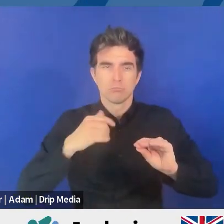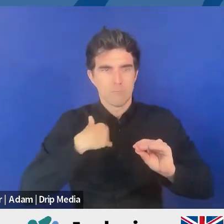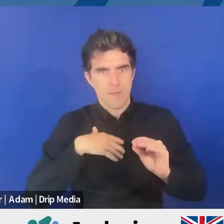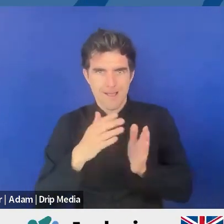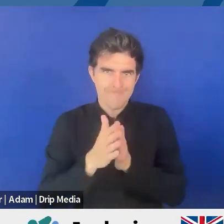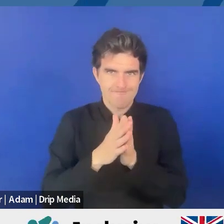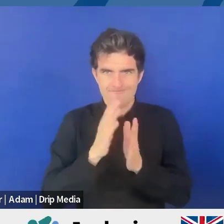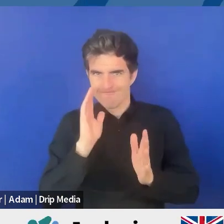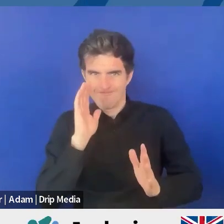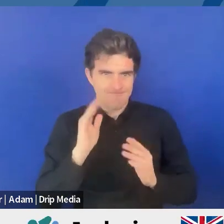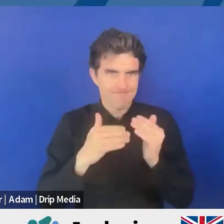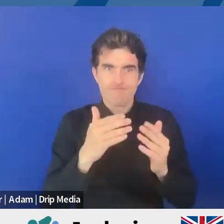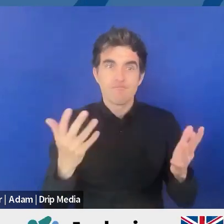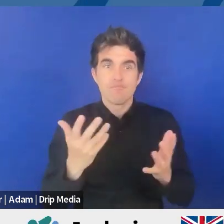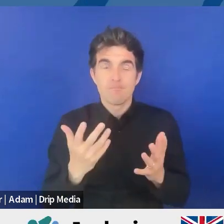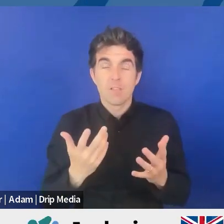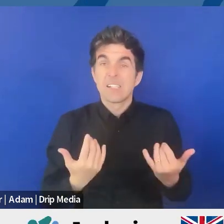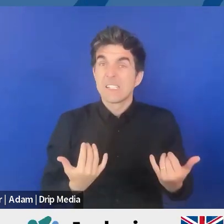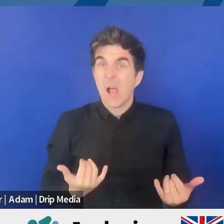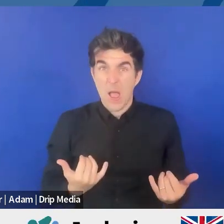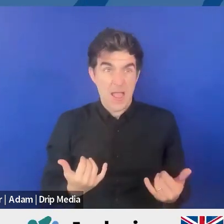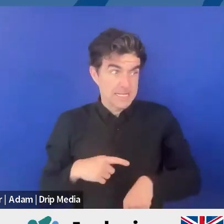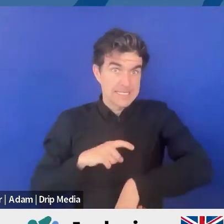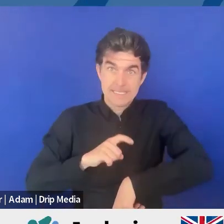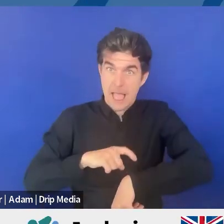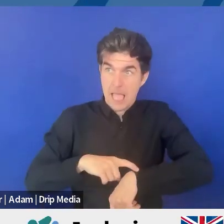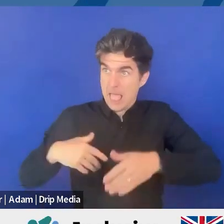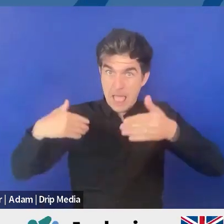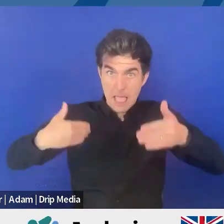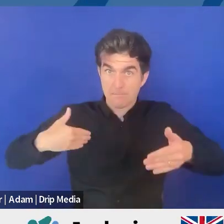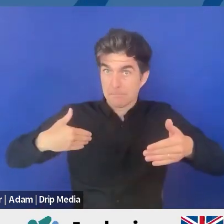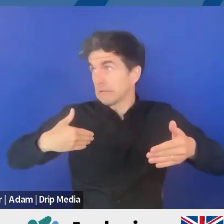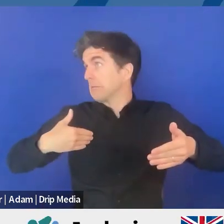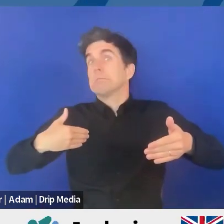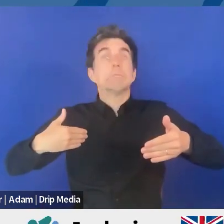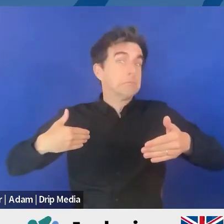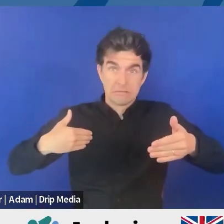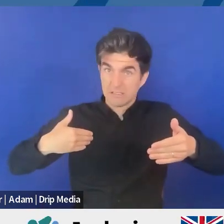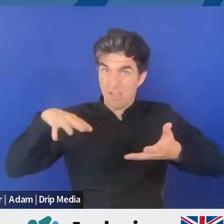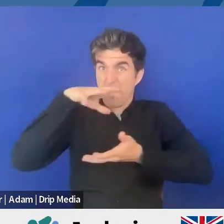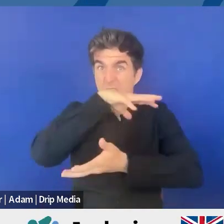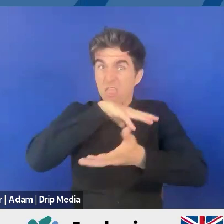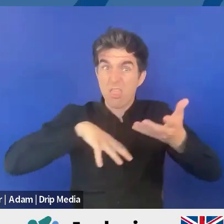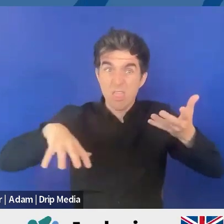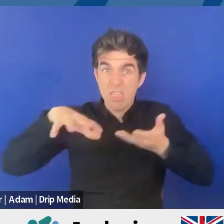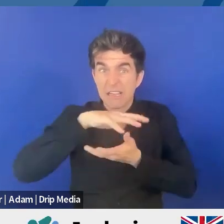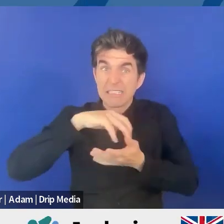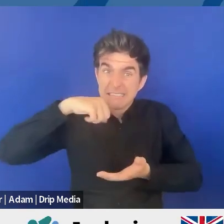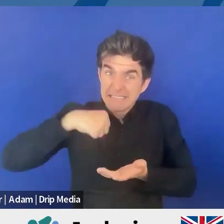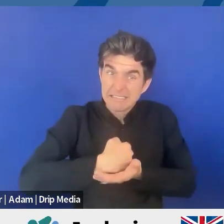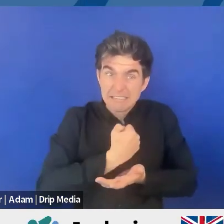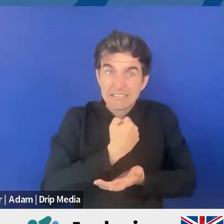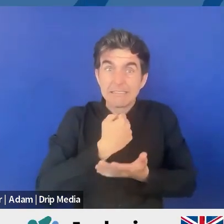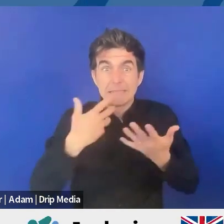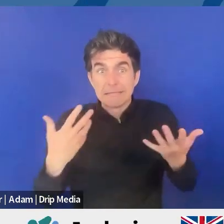we are in uncertain times. Unfortunately, regrettably, like other donors, there will be some cuts, but